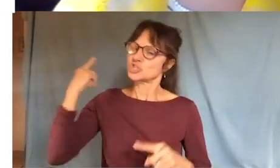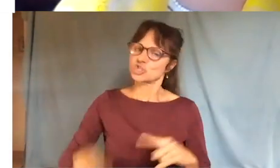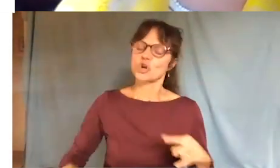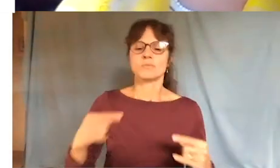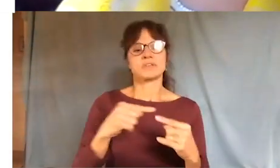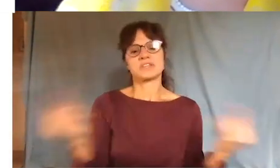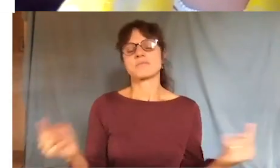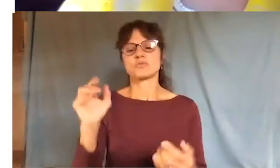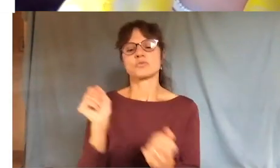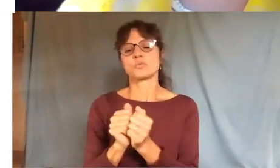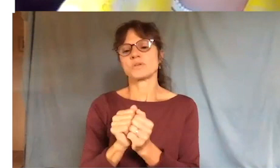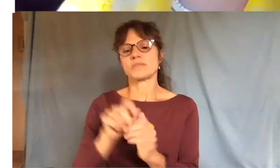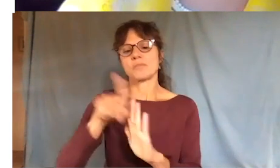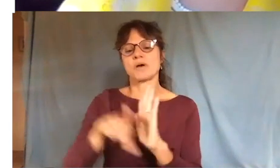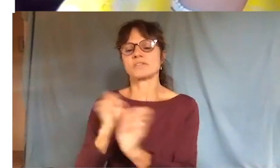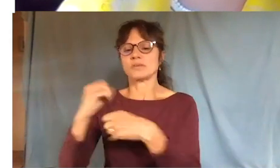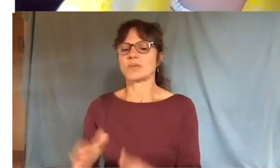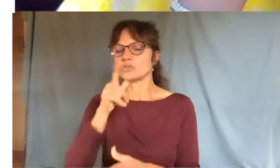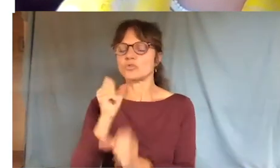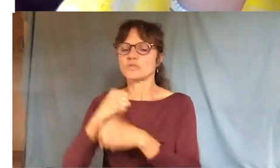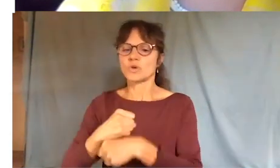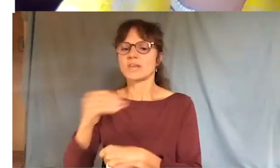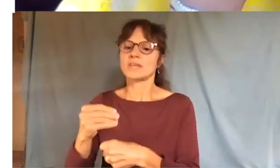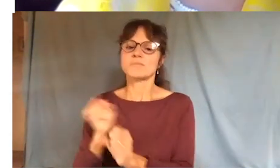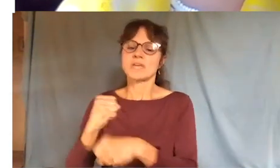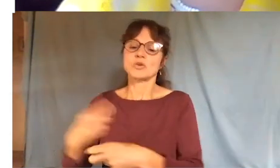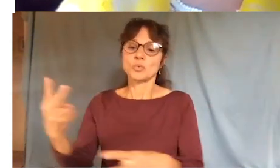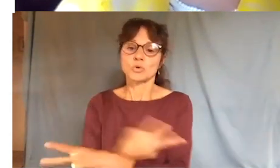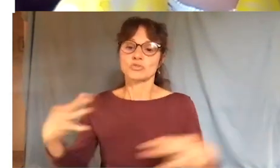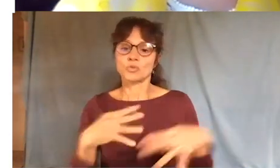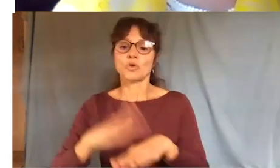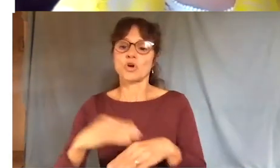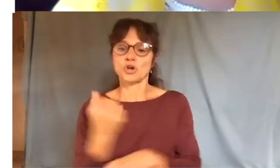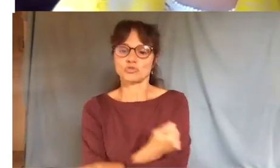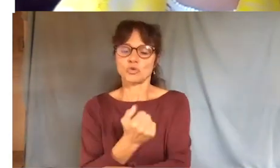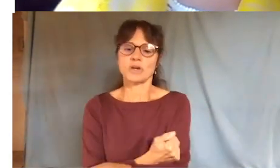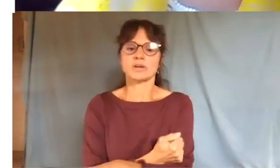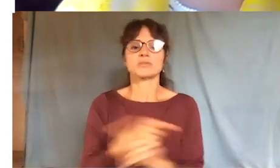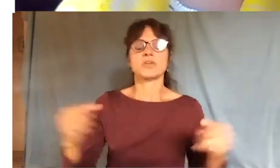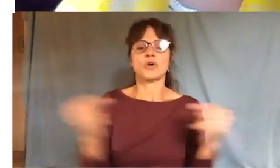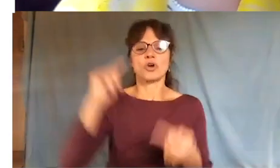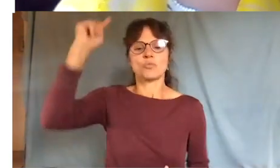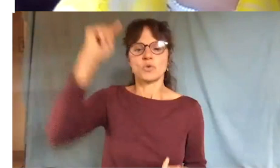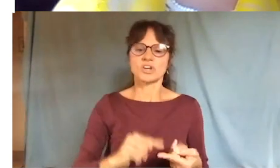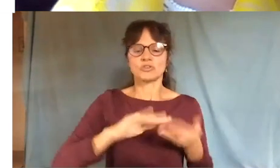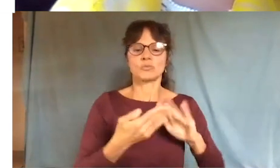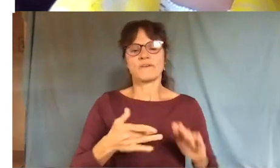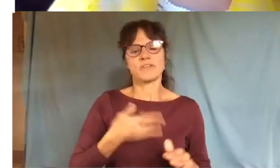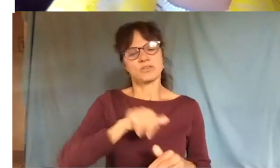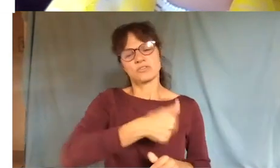have created and perpetuated the war on drugs, the harm reduction community believes that there's another